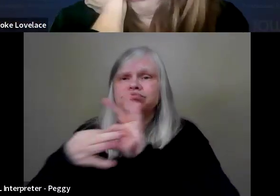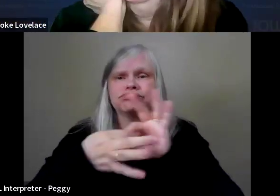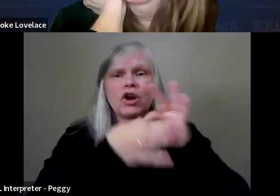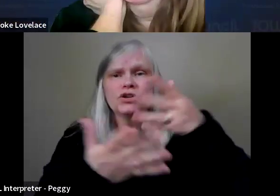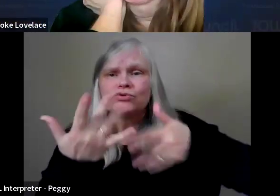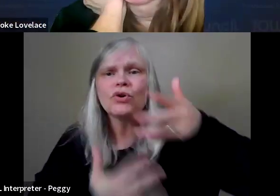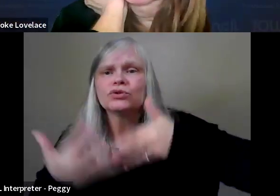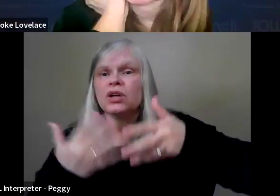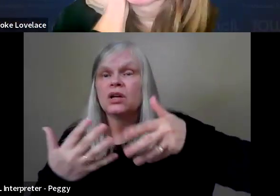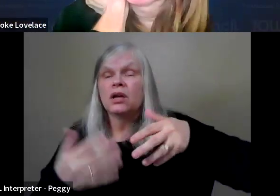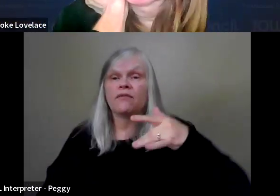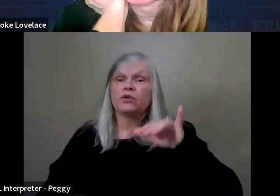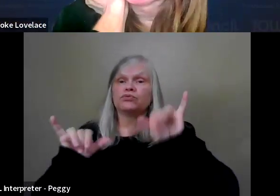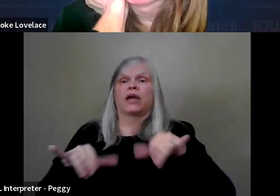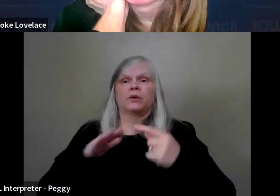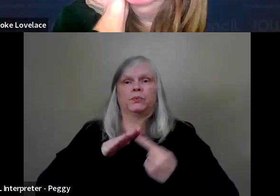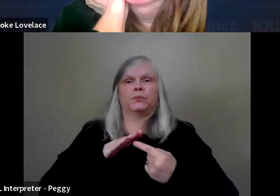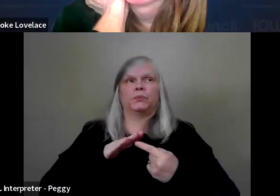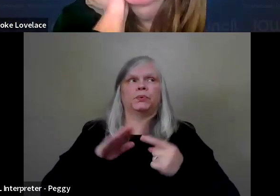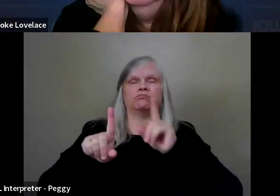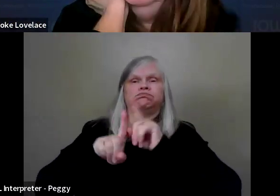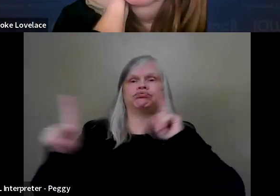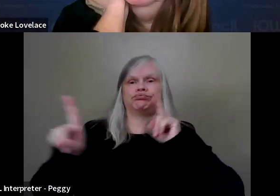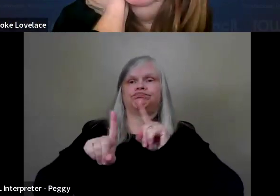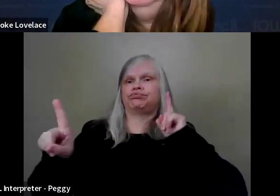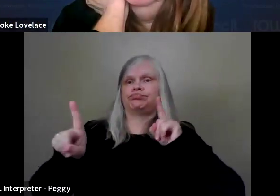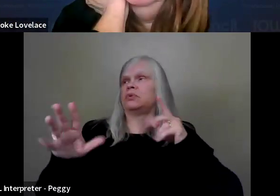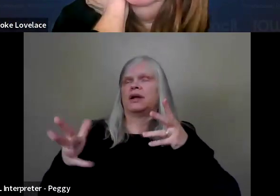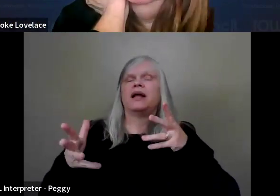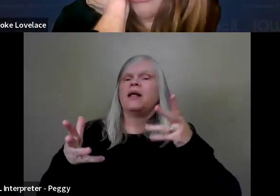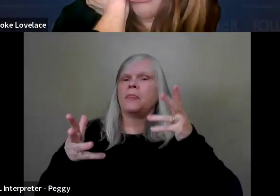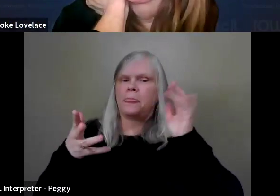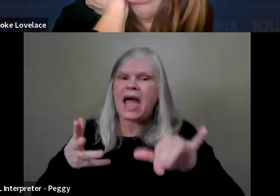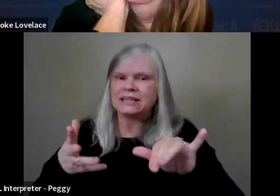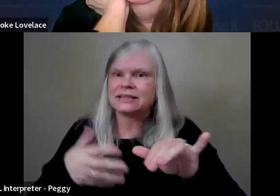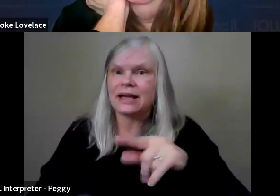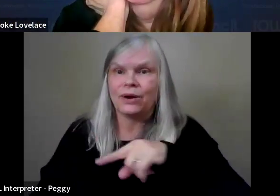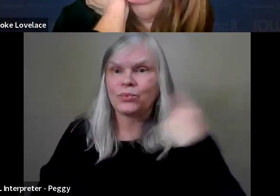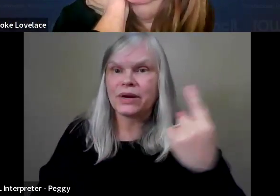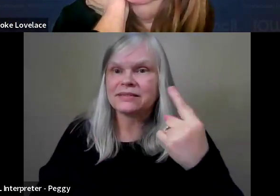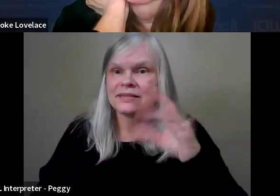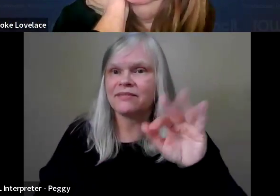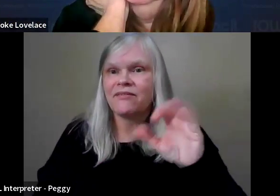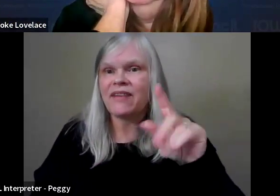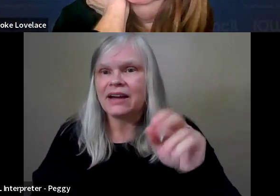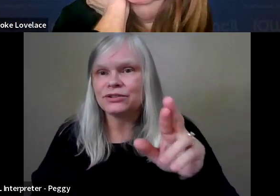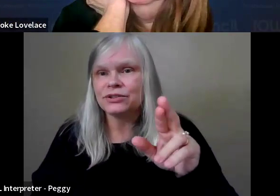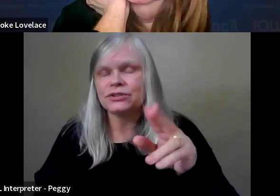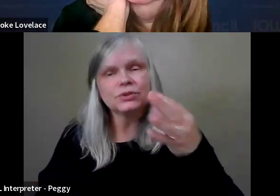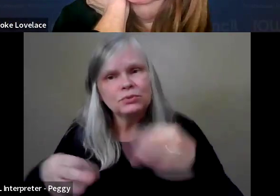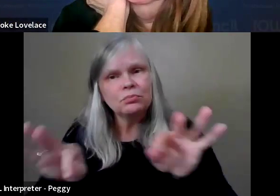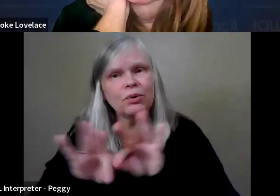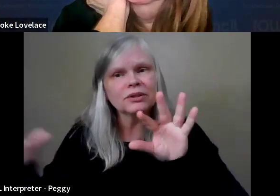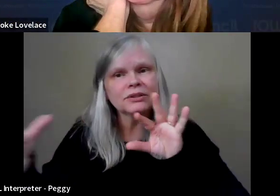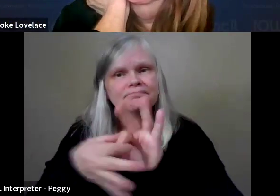Social isolation can be a big risk factor for dementia, so it's very important to stay connected.